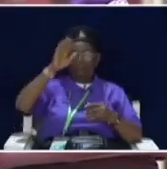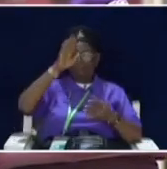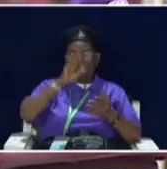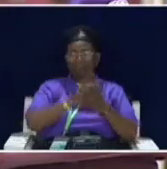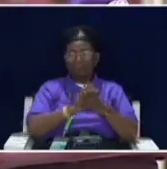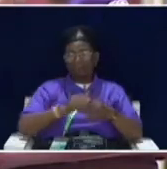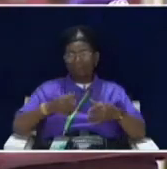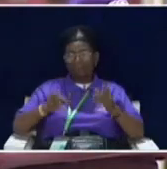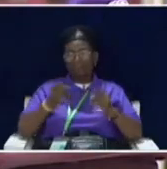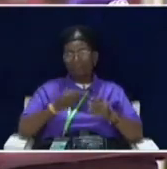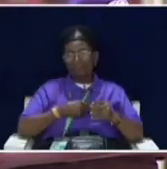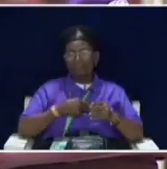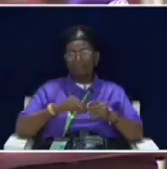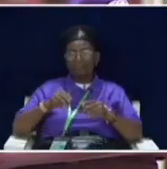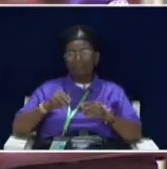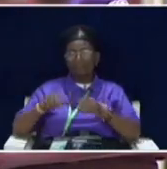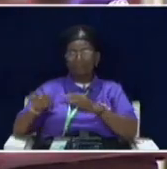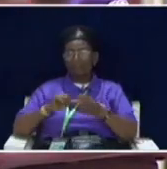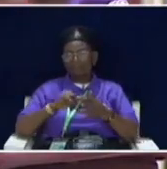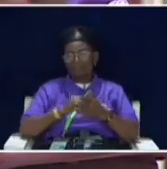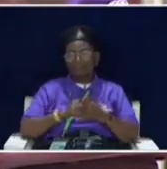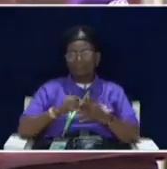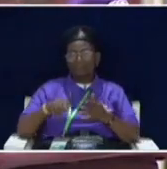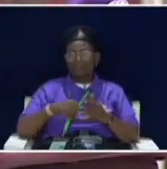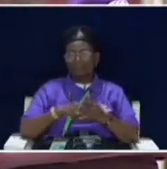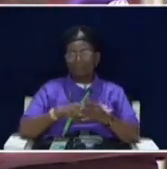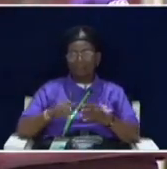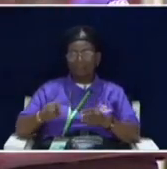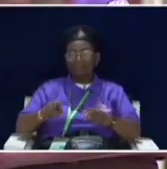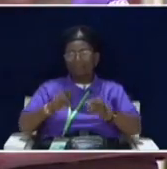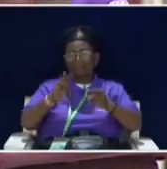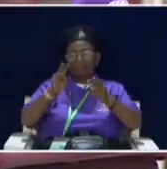Let's do it this way.